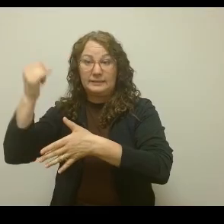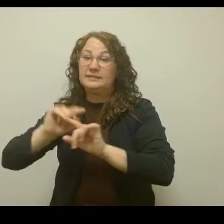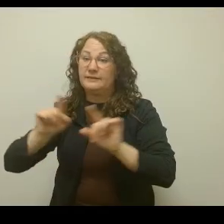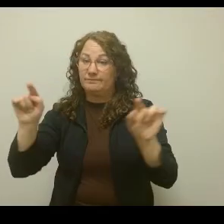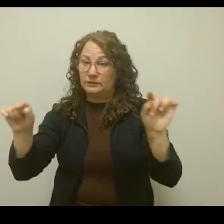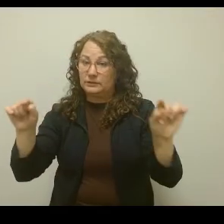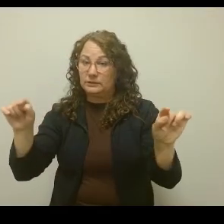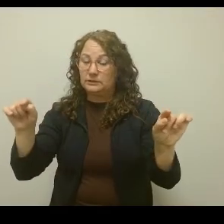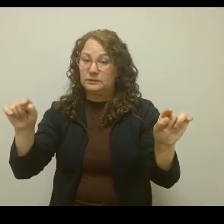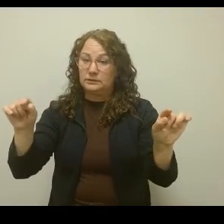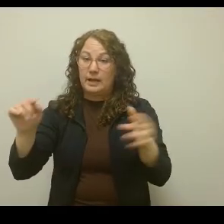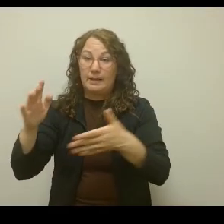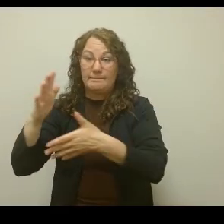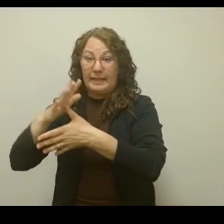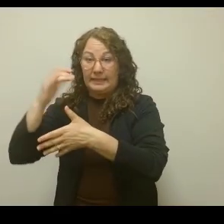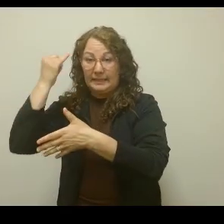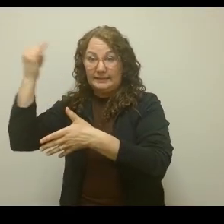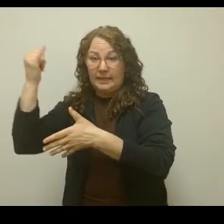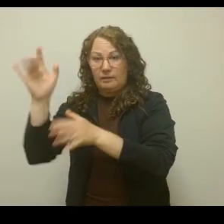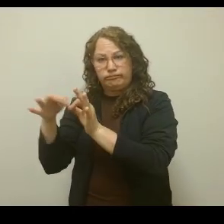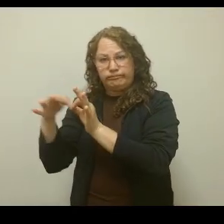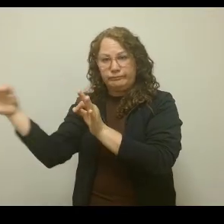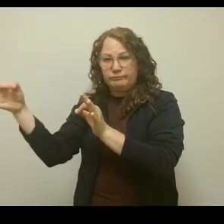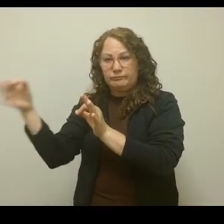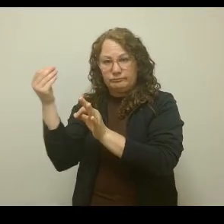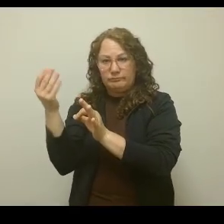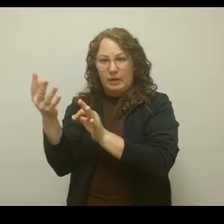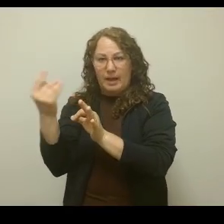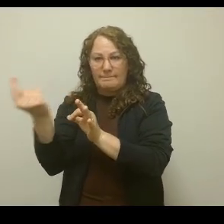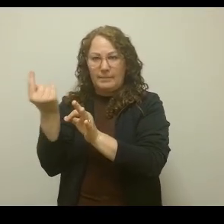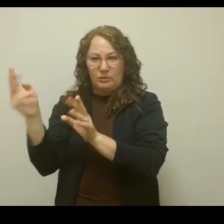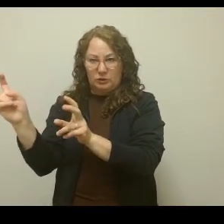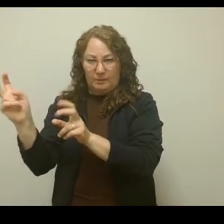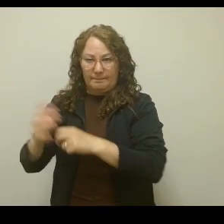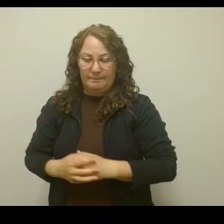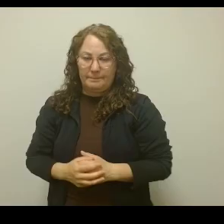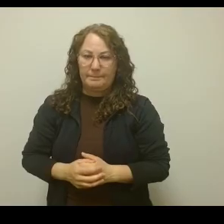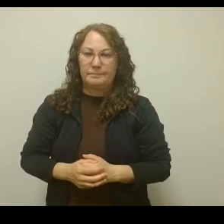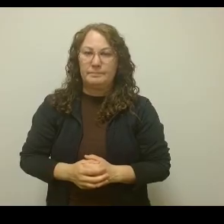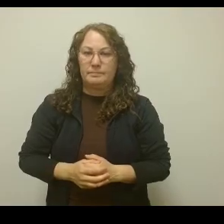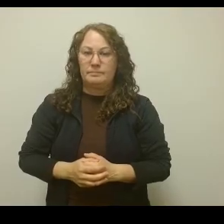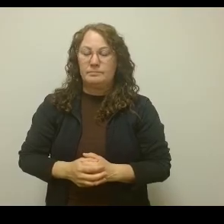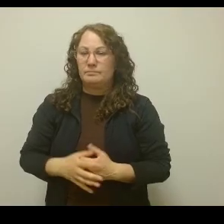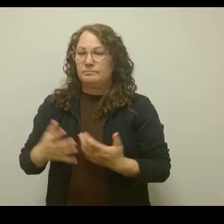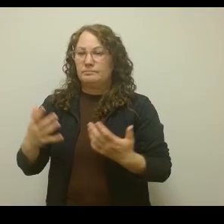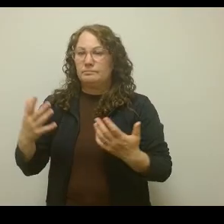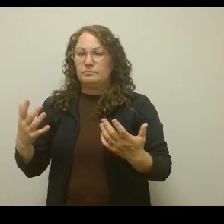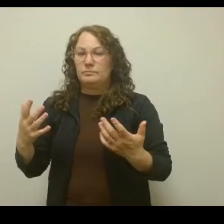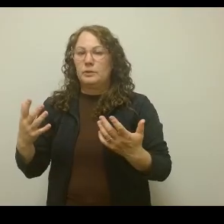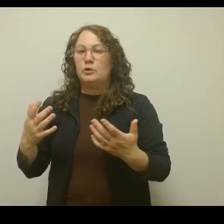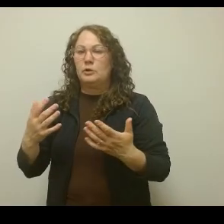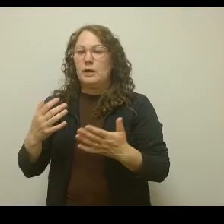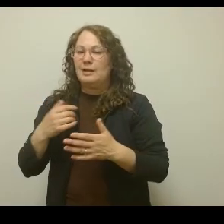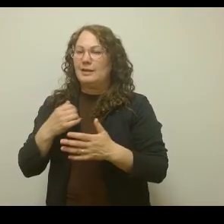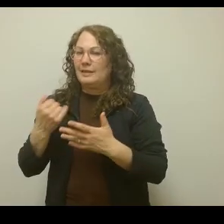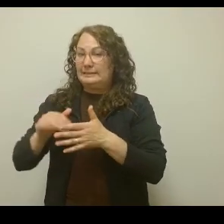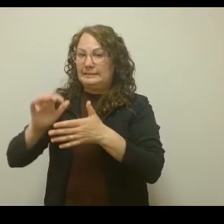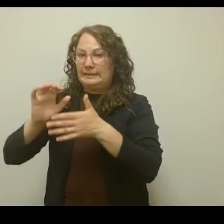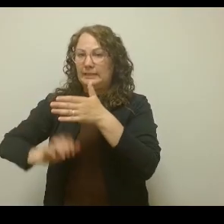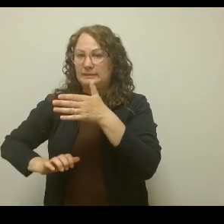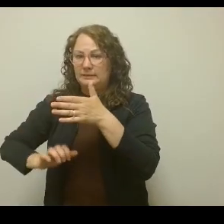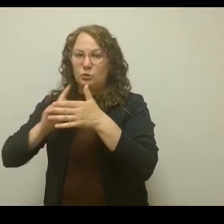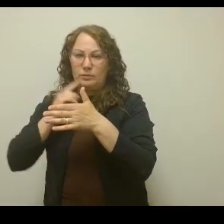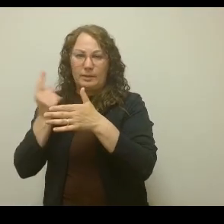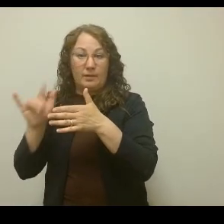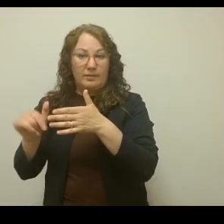main idea is a statement the author makes about the topic and what the text is mostly